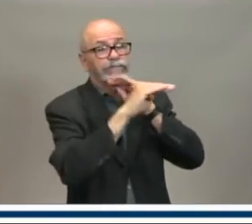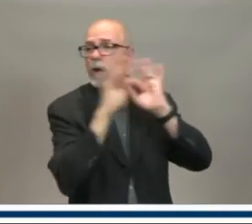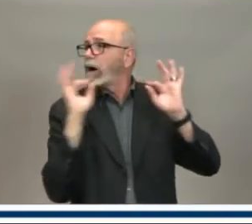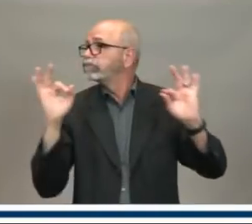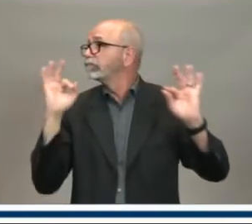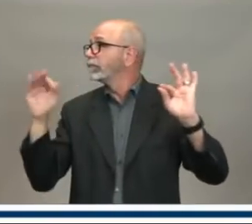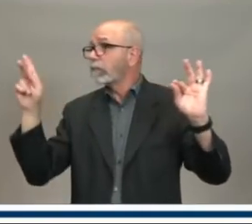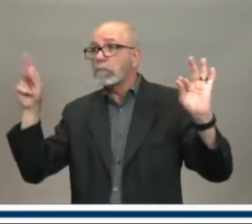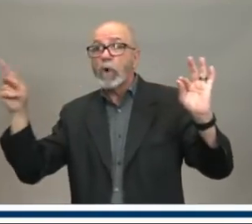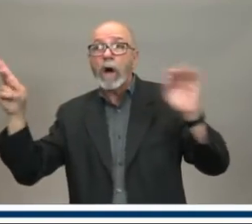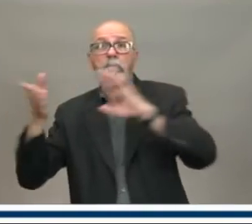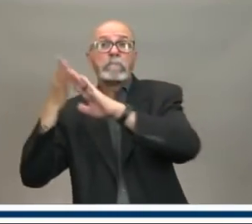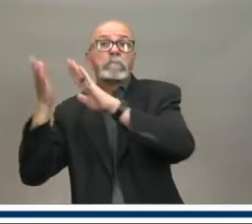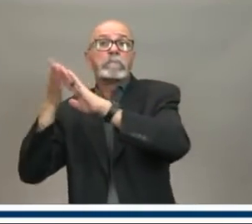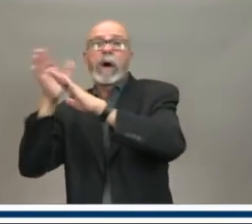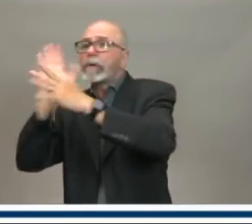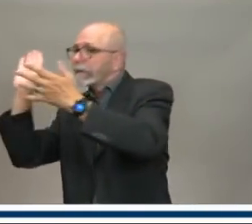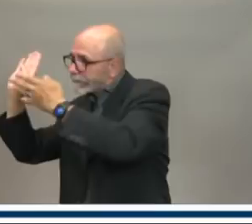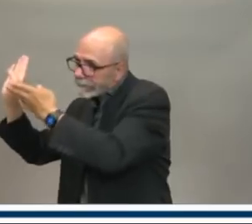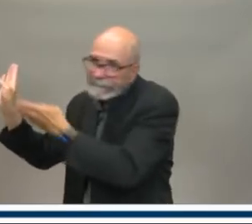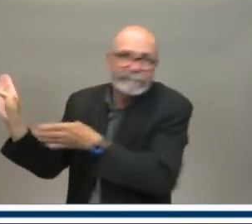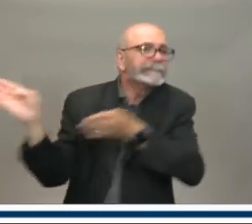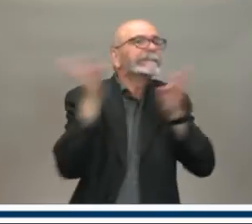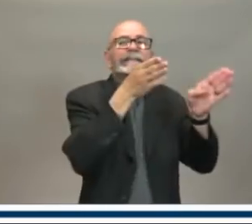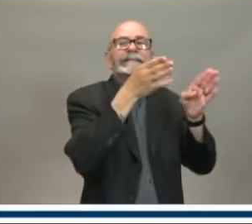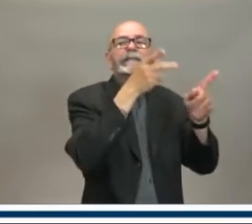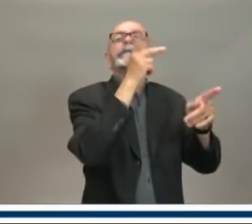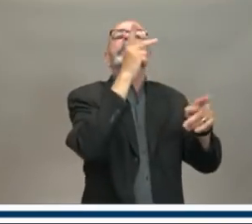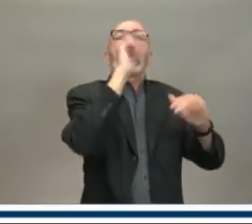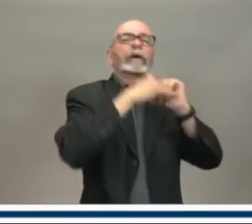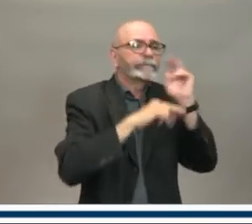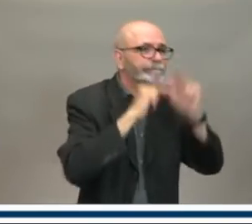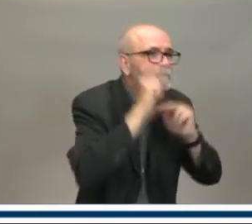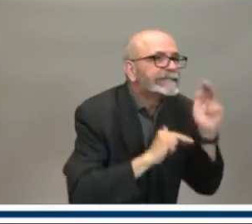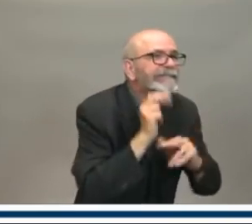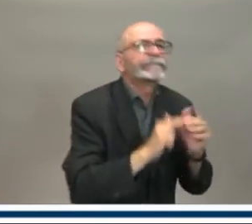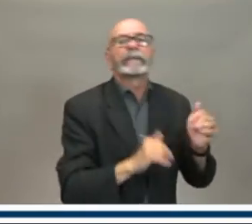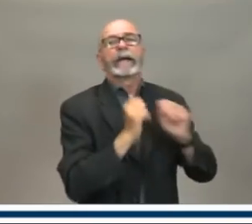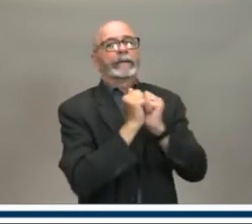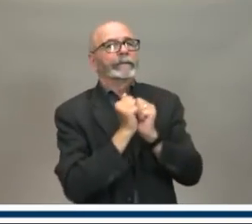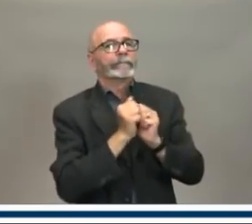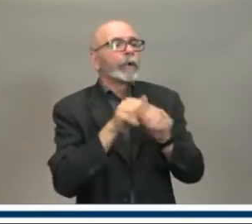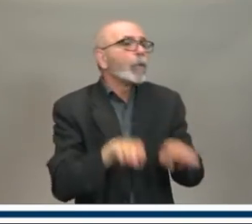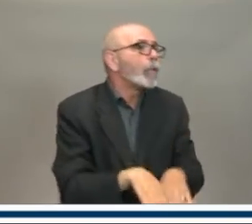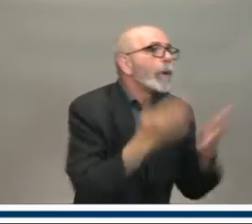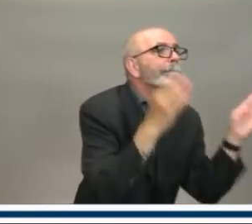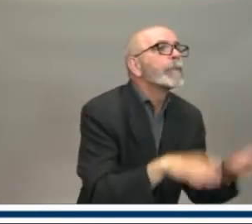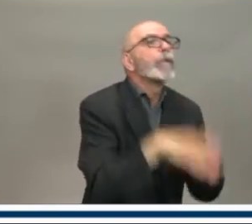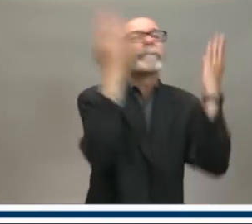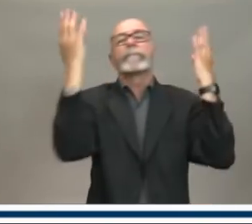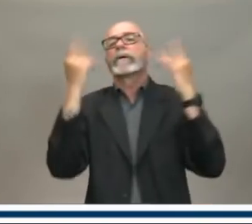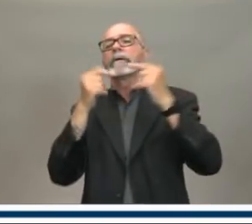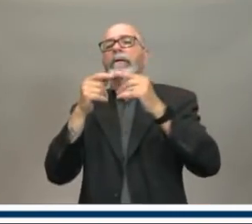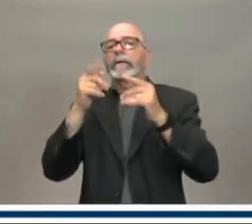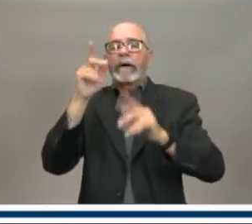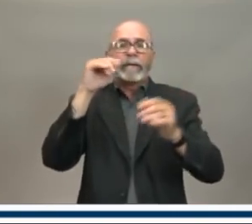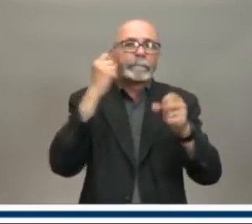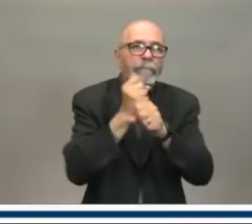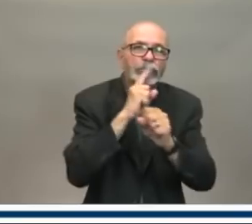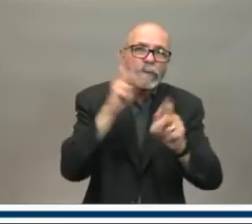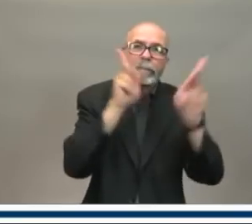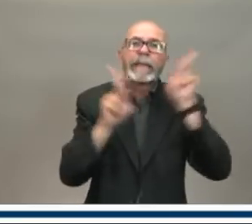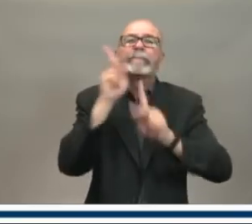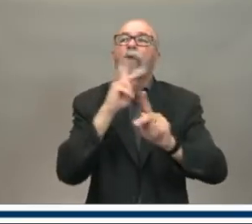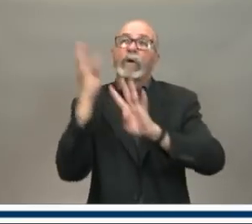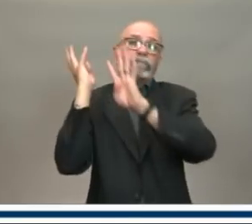we rebuild a tourism sector and how do we rebuild those export opportunities that we had leading into the